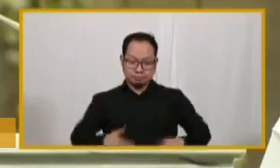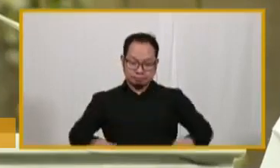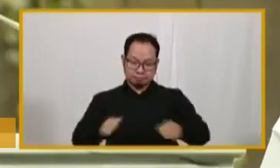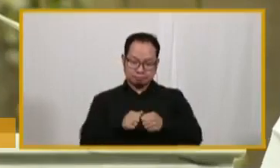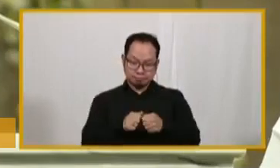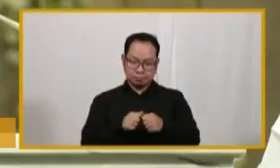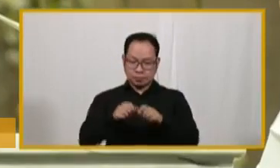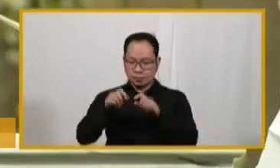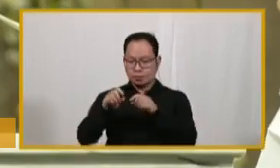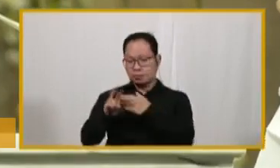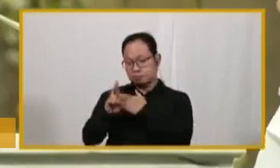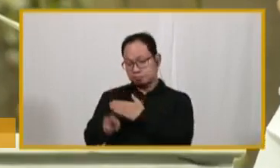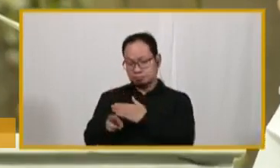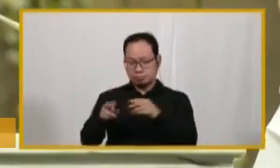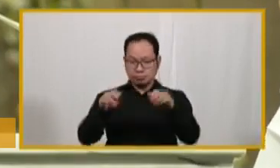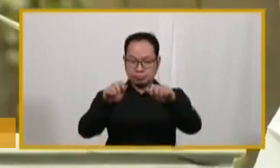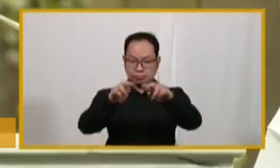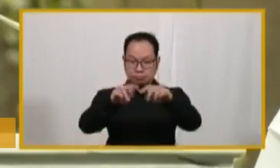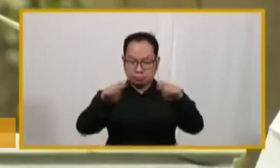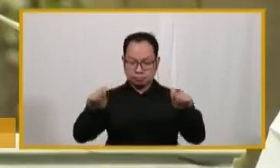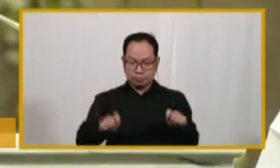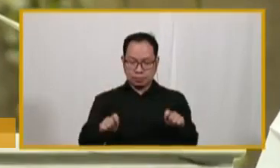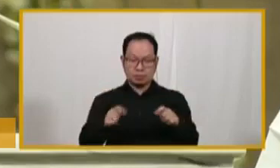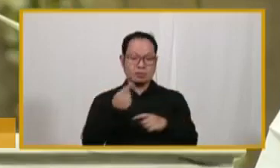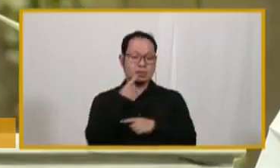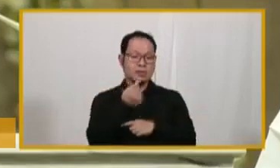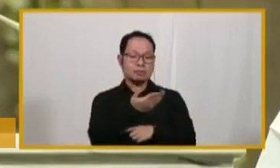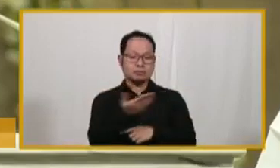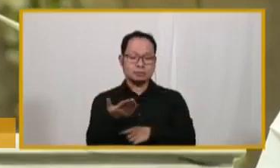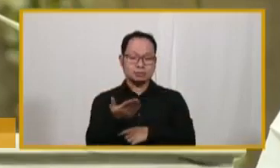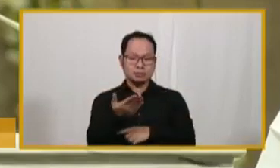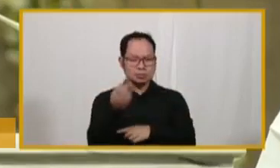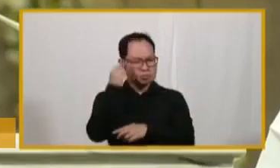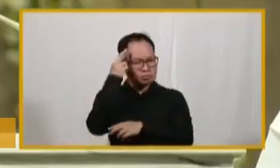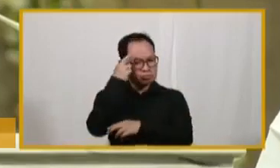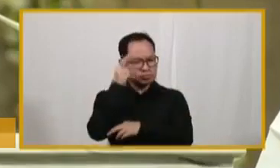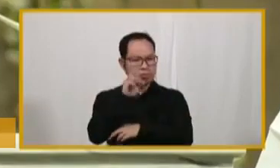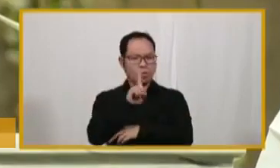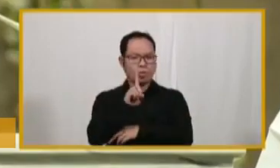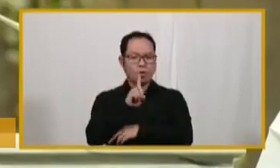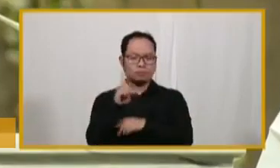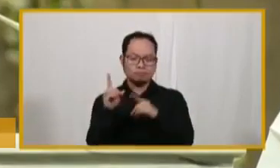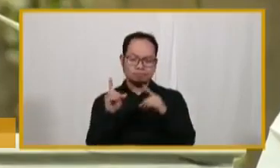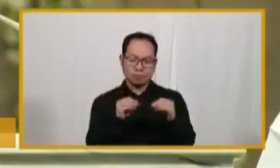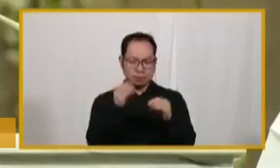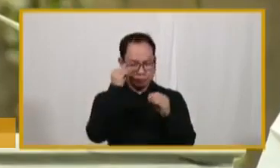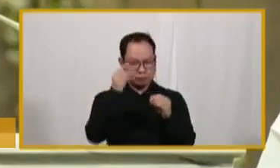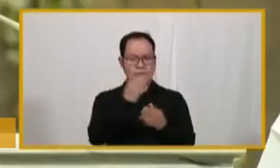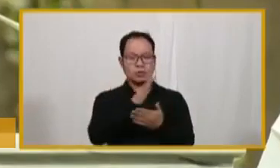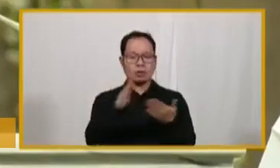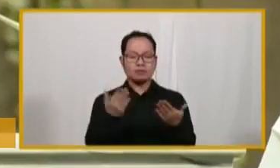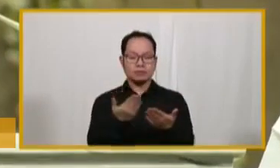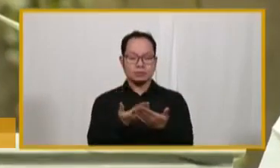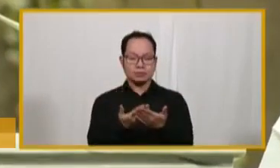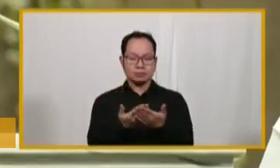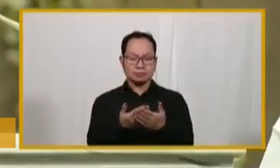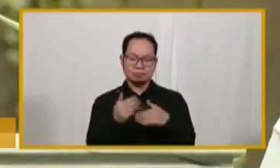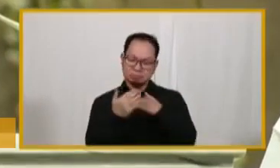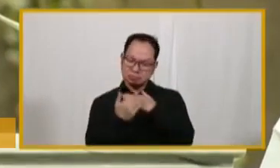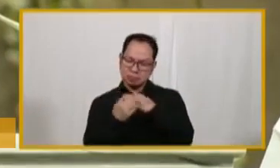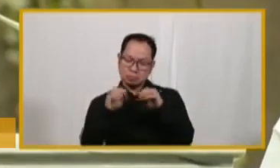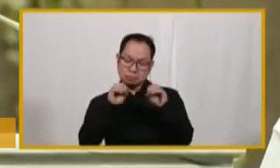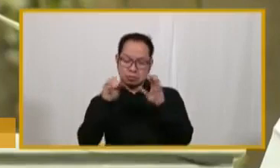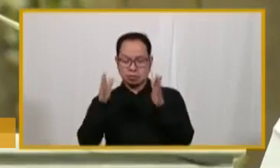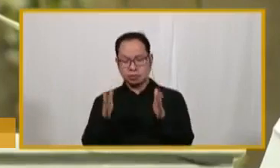again, he said to them, "Do you realize what I have done for you? You call me